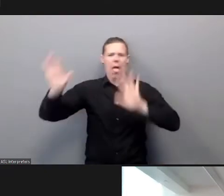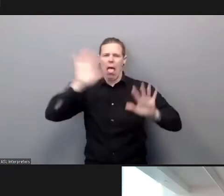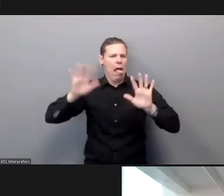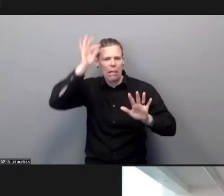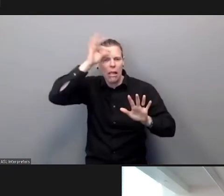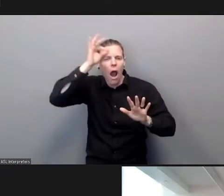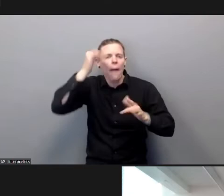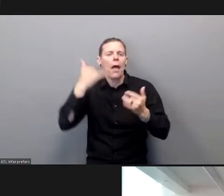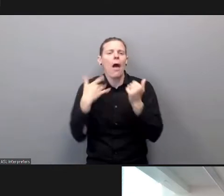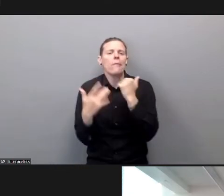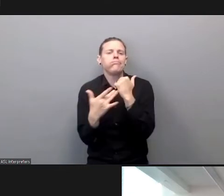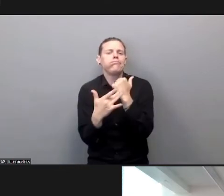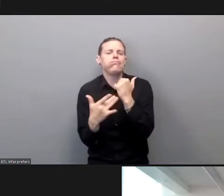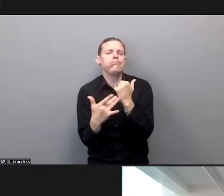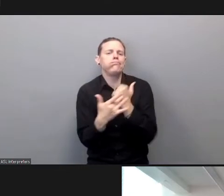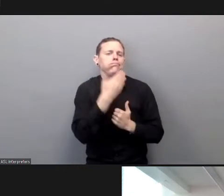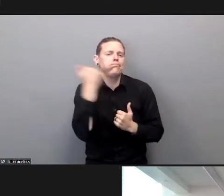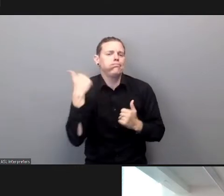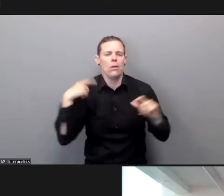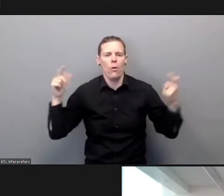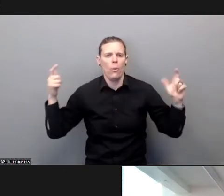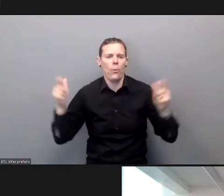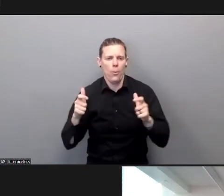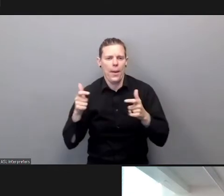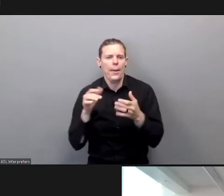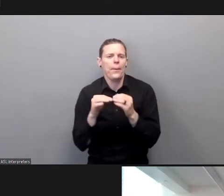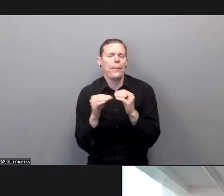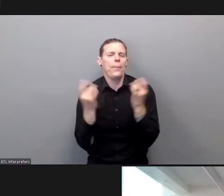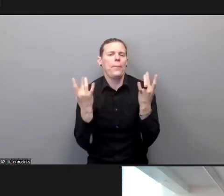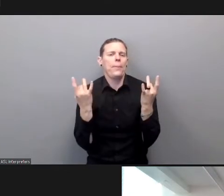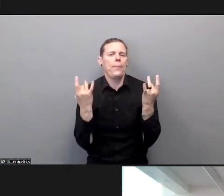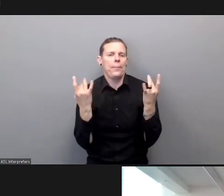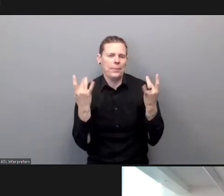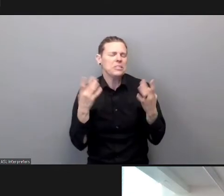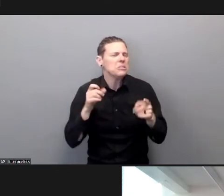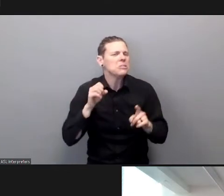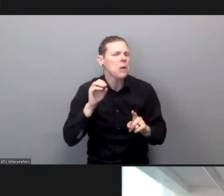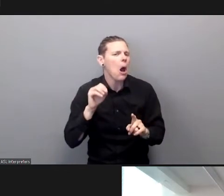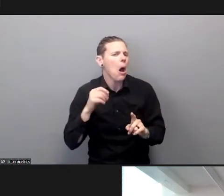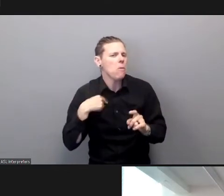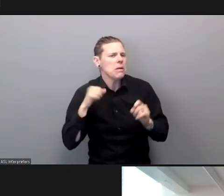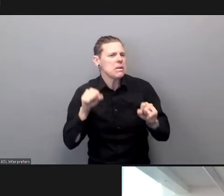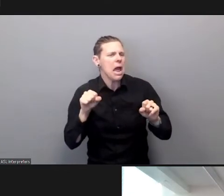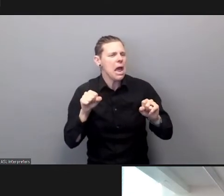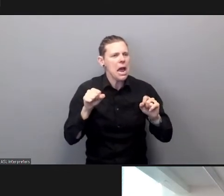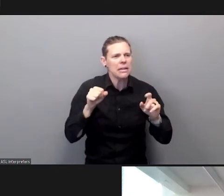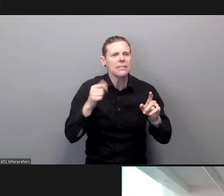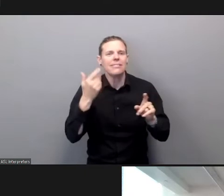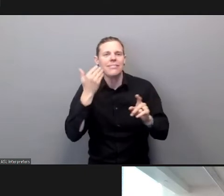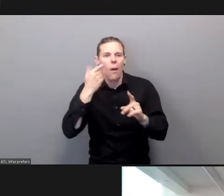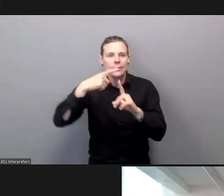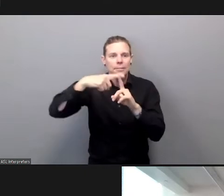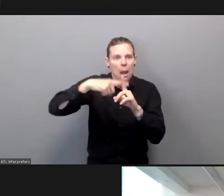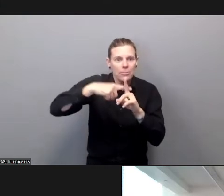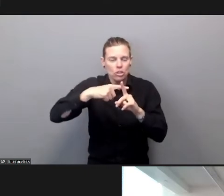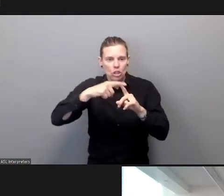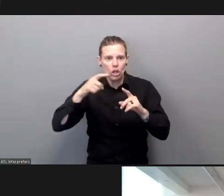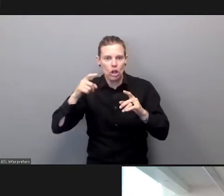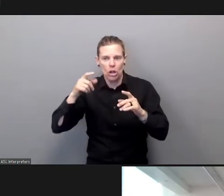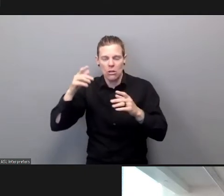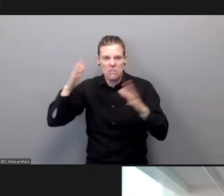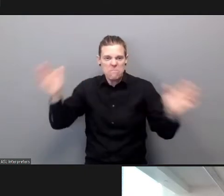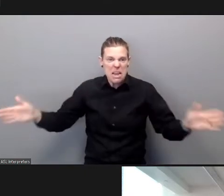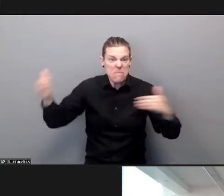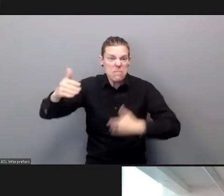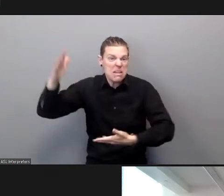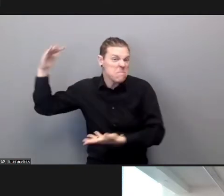remember me reading that we had to keep these things at minus 60 degrees Fahrenheit or minus 70. So I went